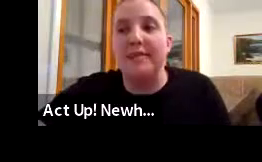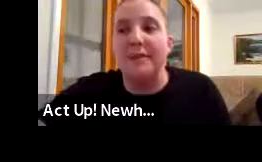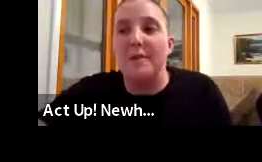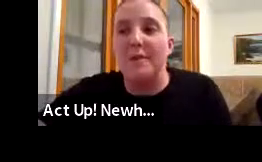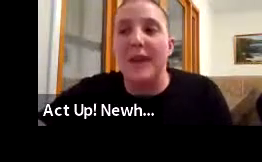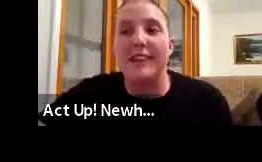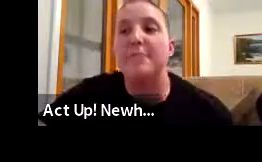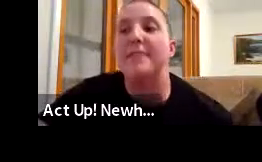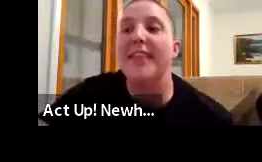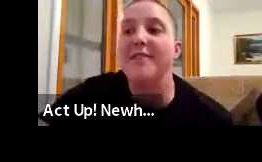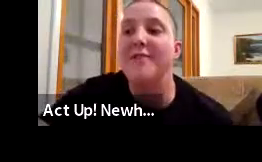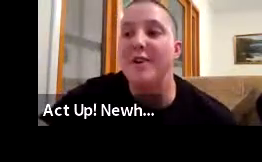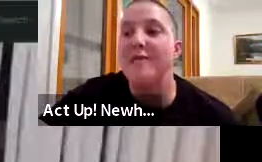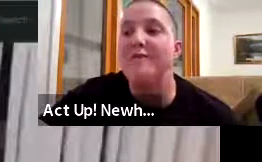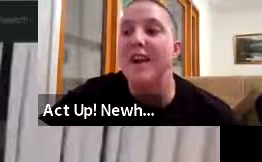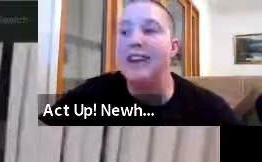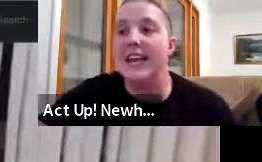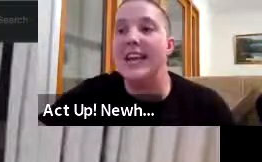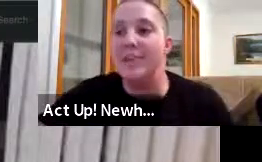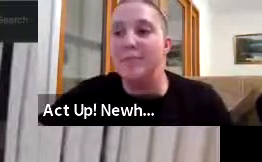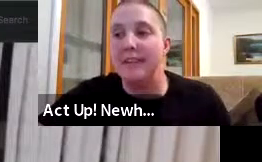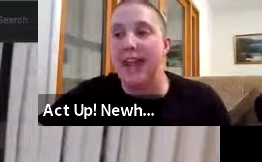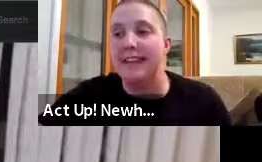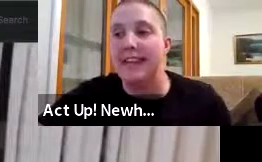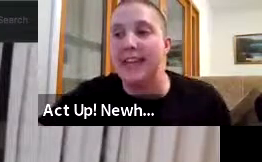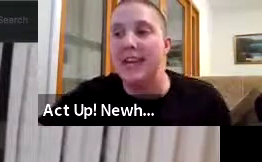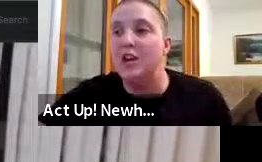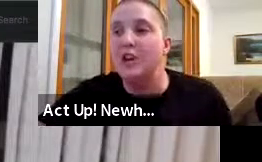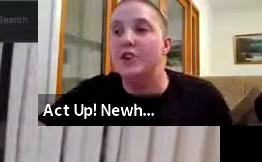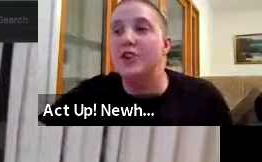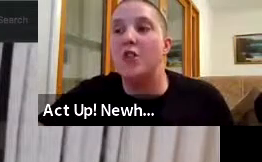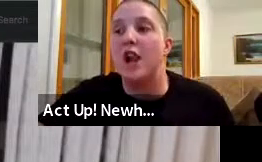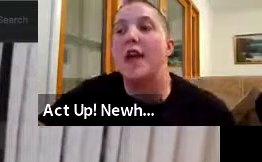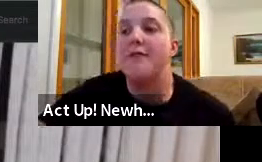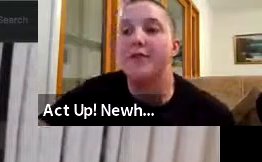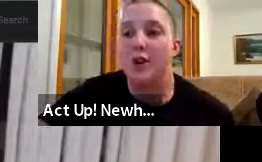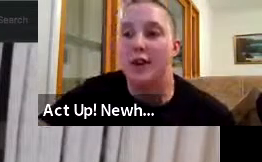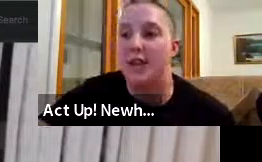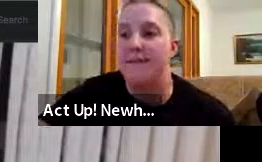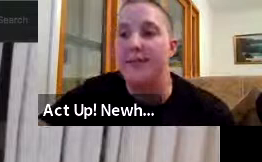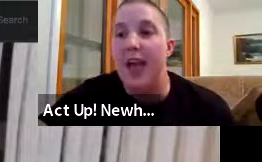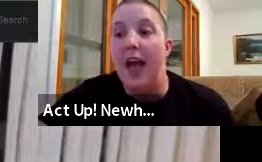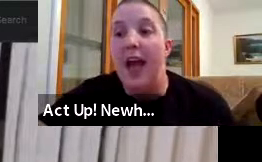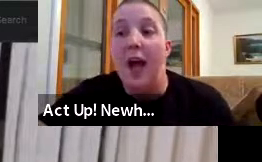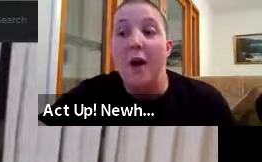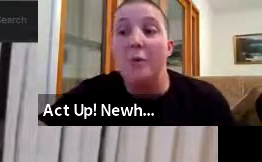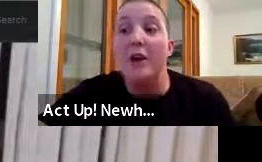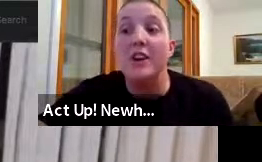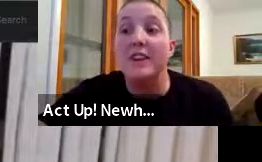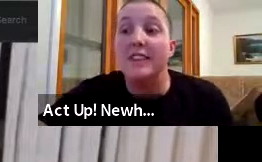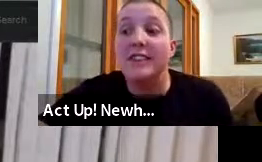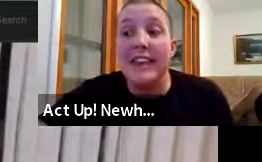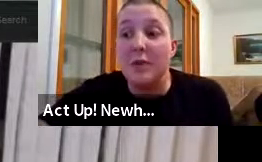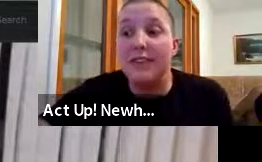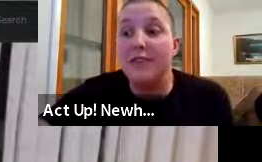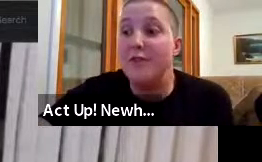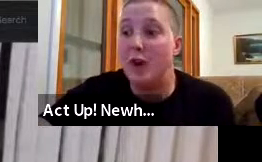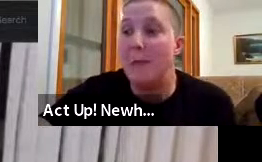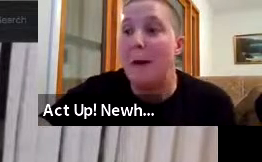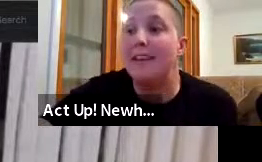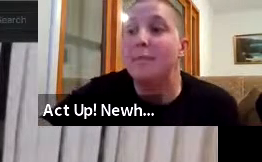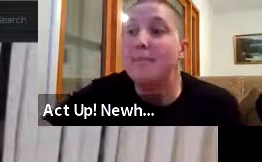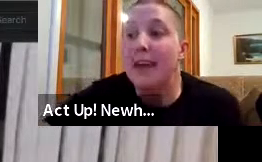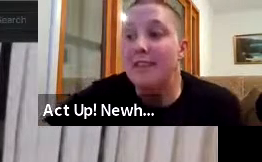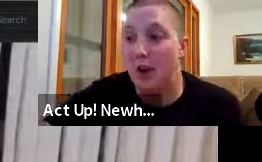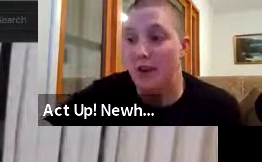She says, we had to present the film very clearly and precisely to show the life of Toni. We looked at the sequence of the